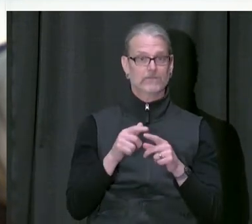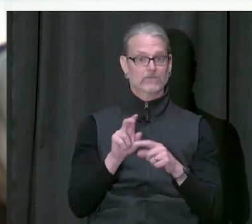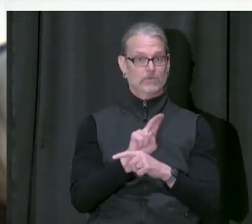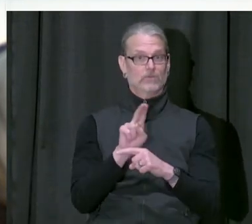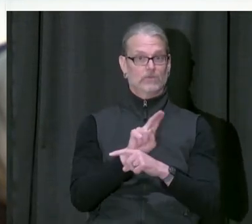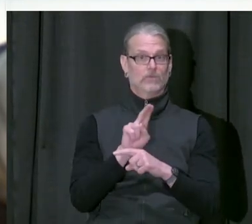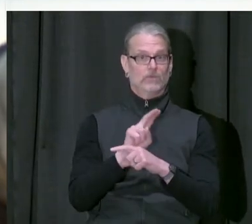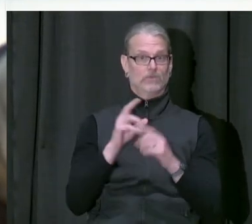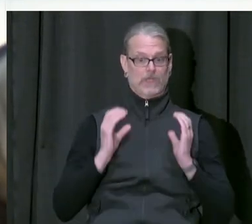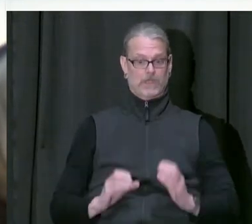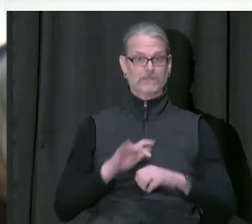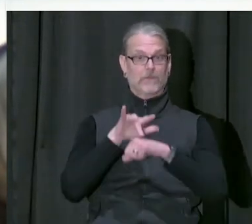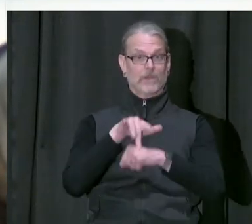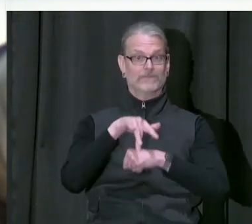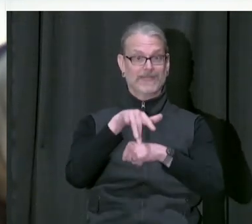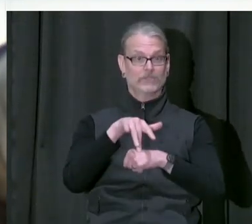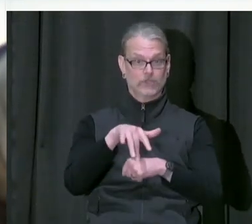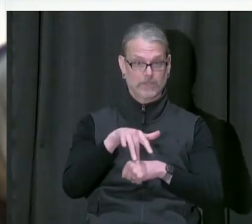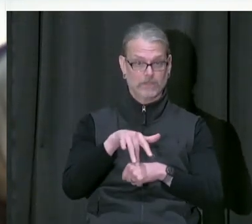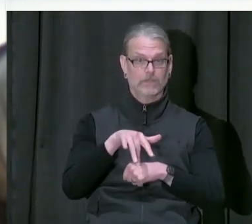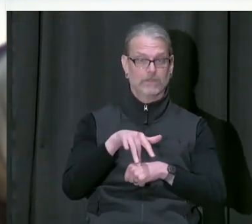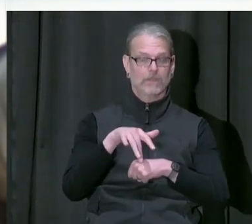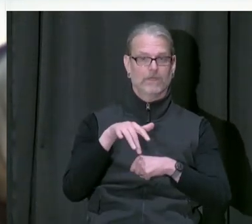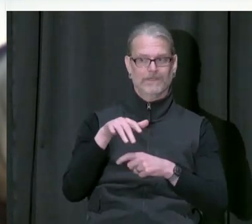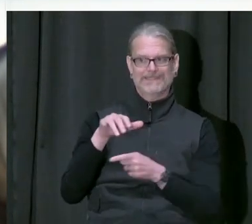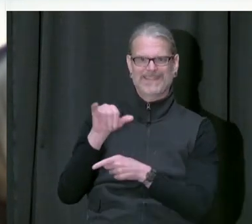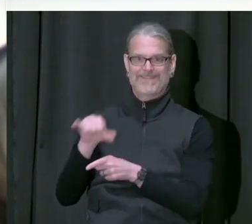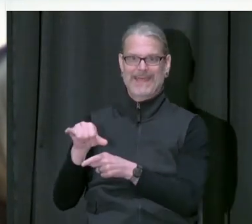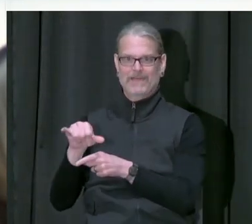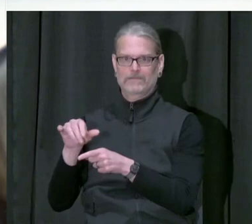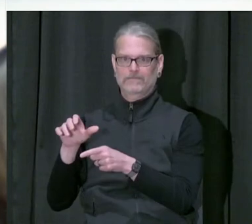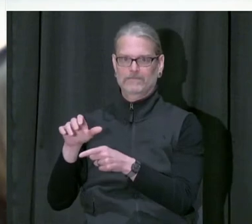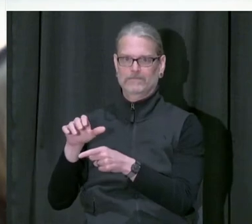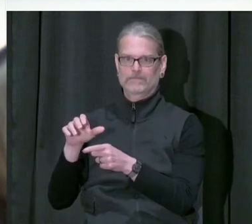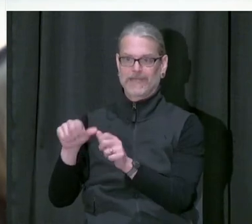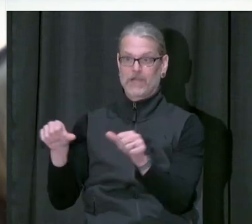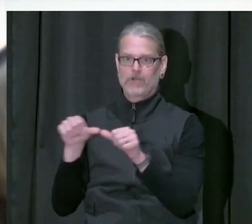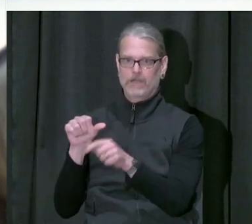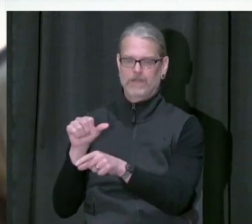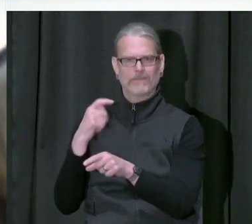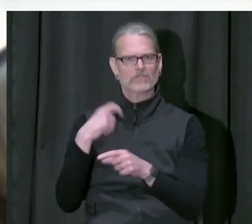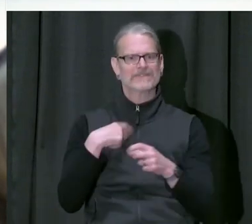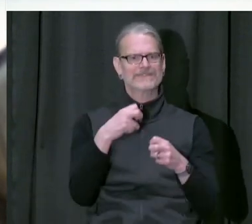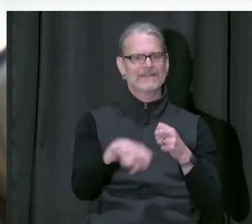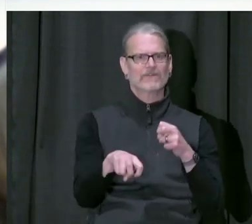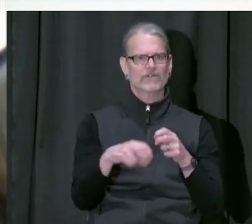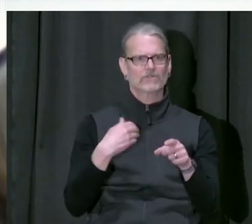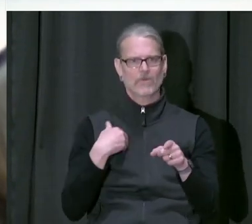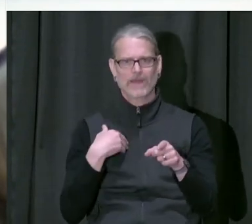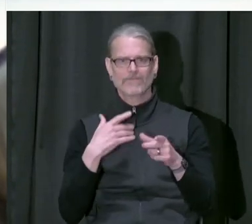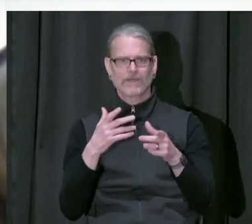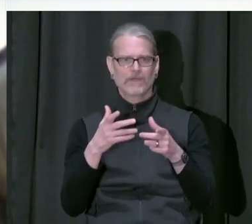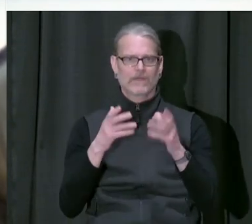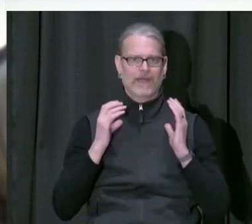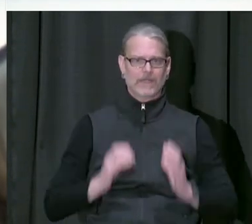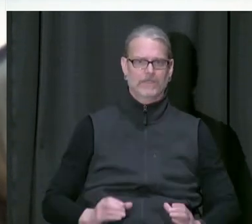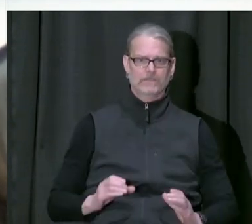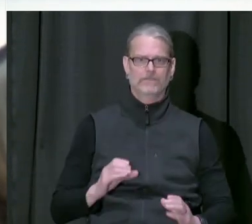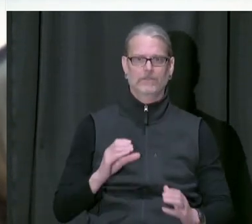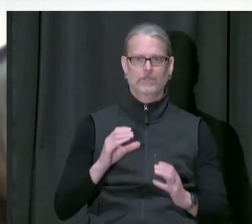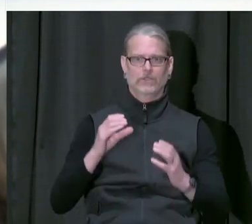customer obsession is accessibility space, because it is really very critical to put customer front and center